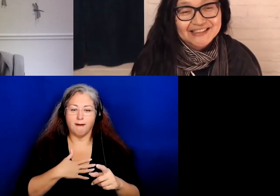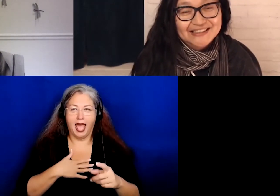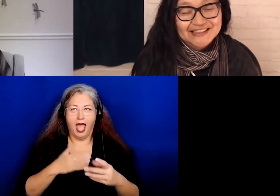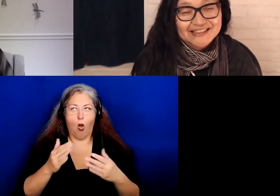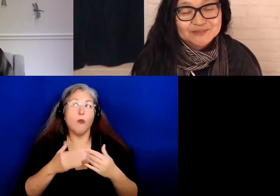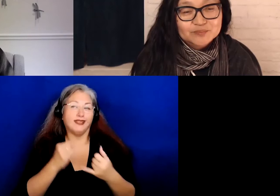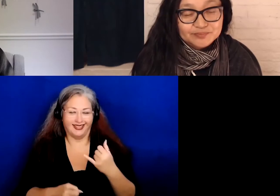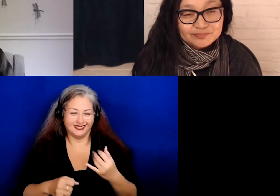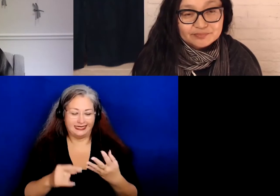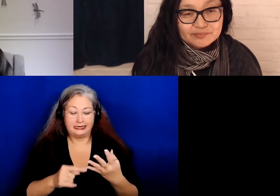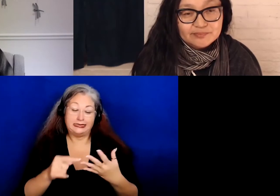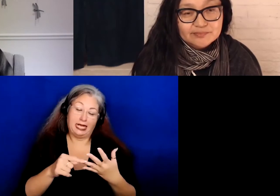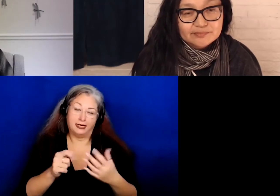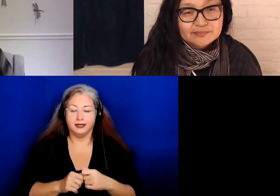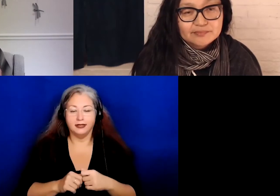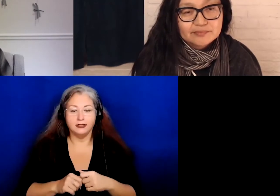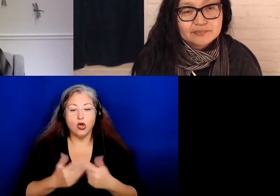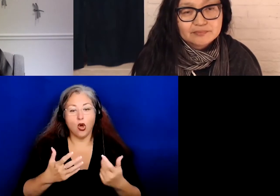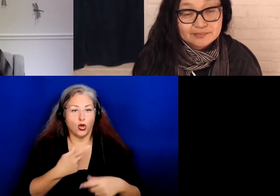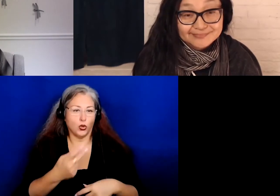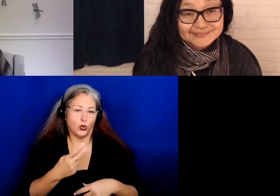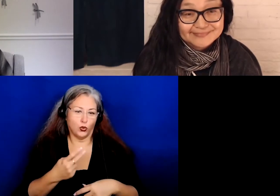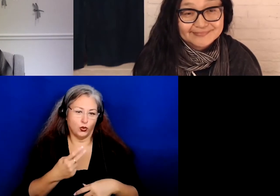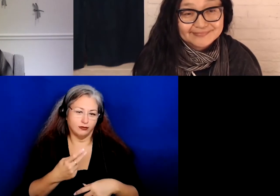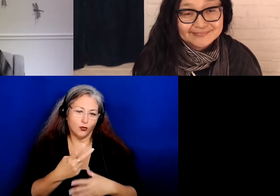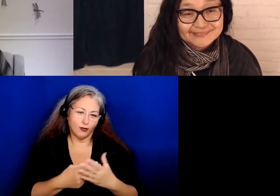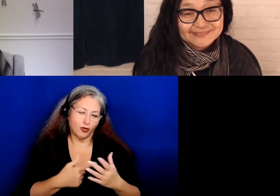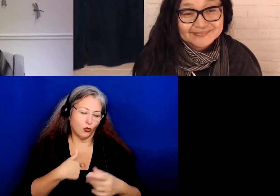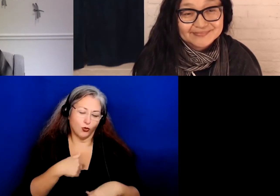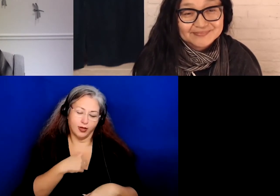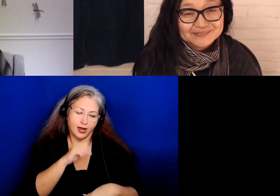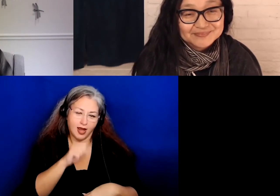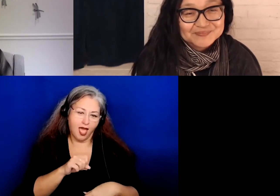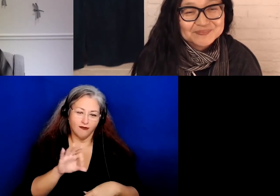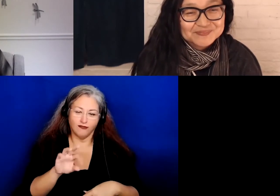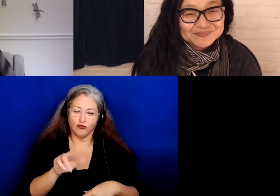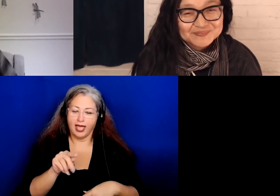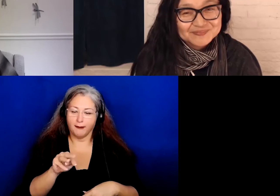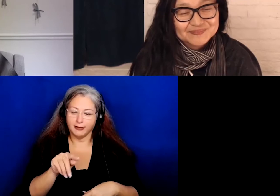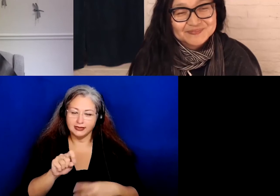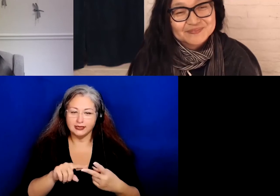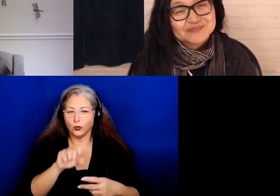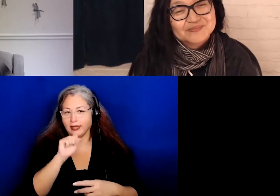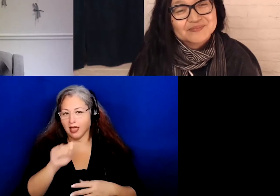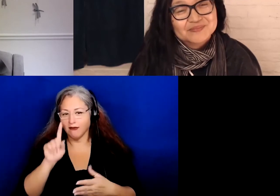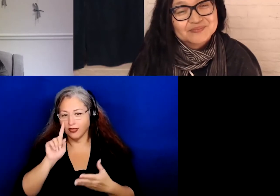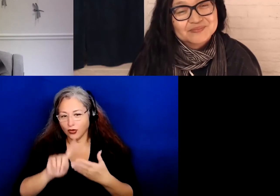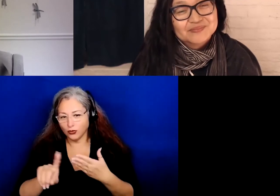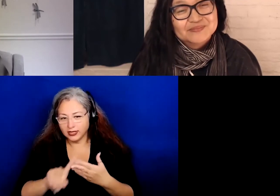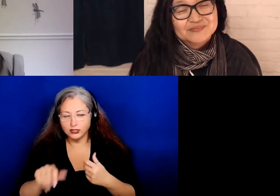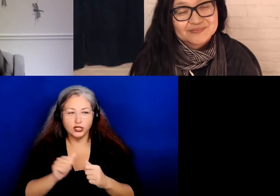last. So you and I are both, we, you know, we love fragments and we love research. We